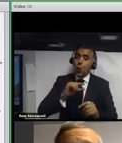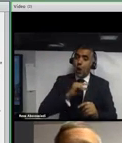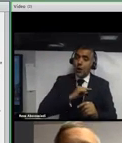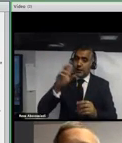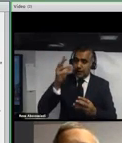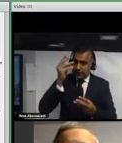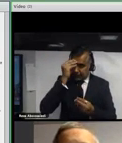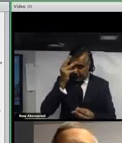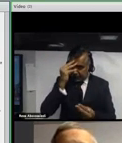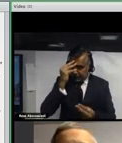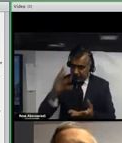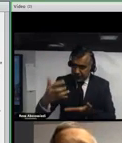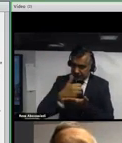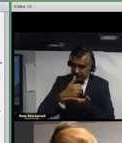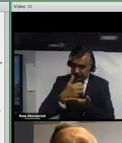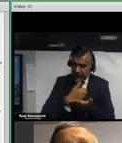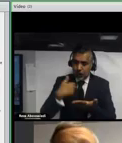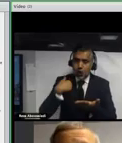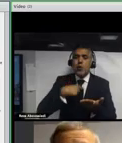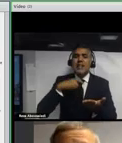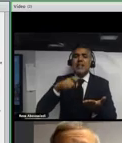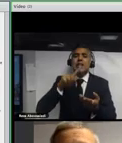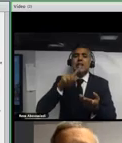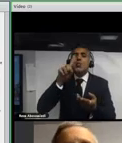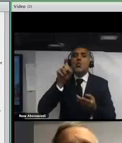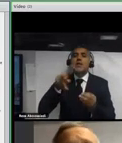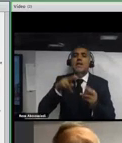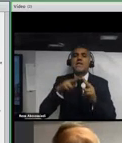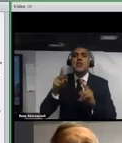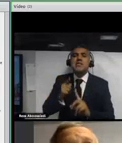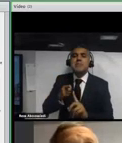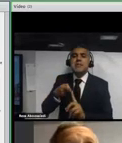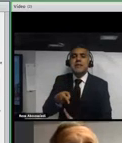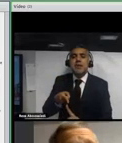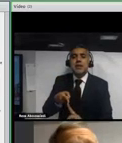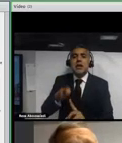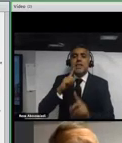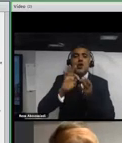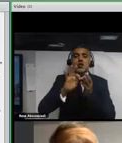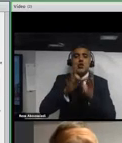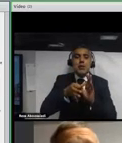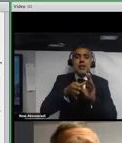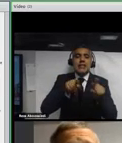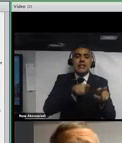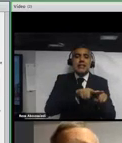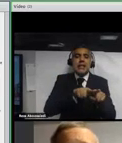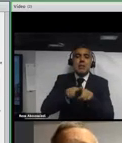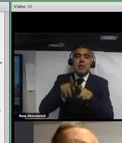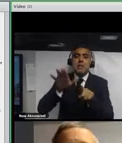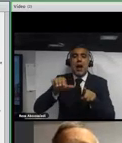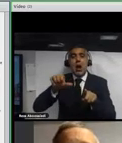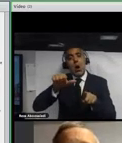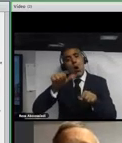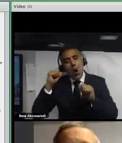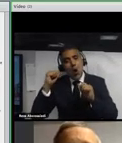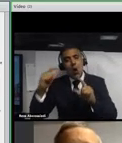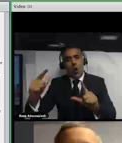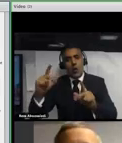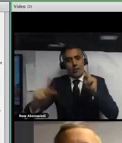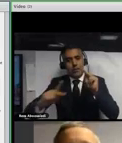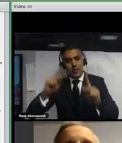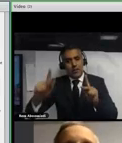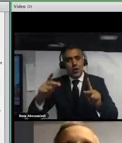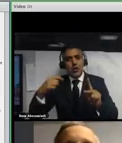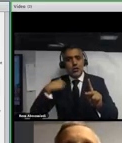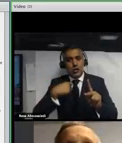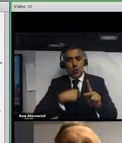data, you need to have questions which are very specific, that are interpreted the same way by all the respondents, and capture a